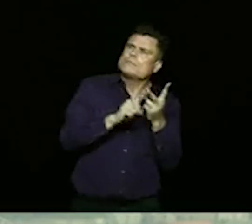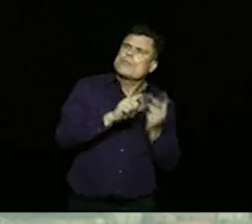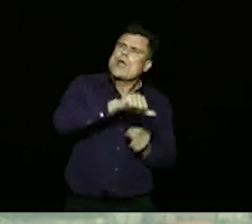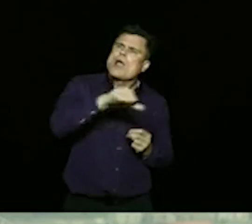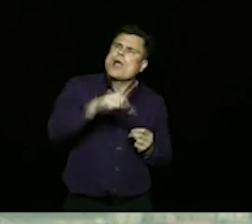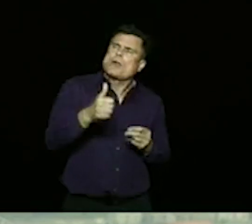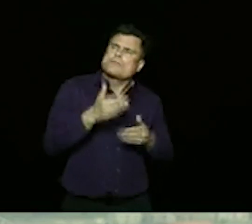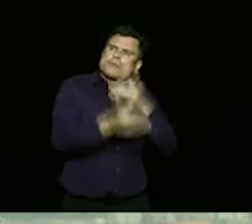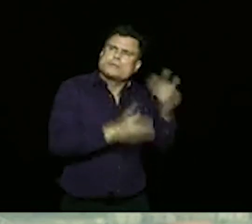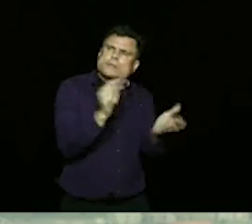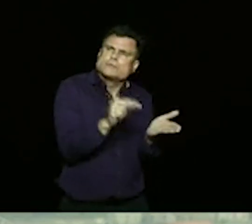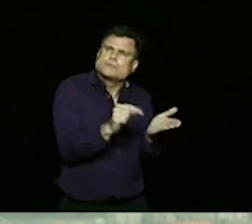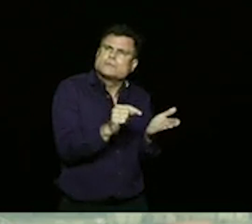the